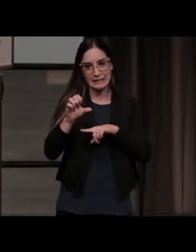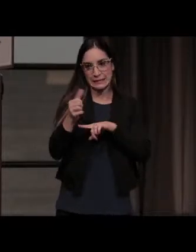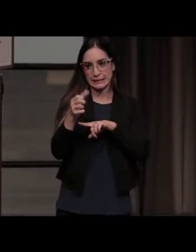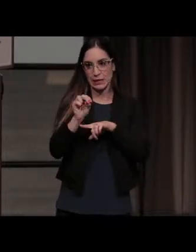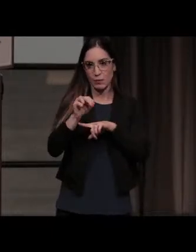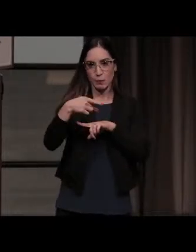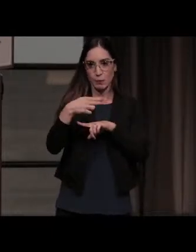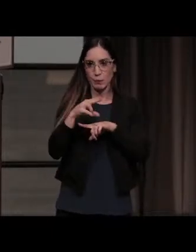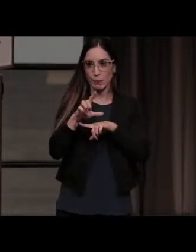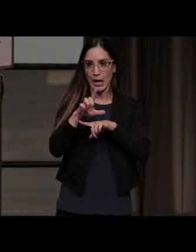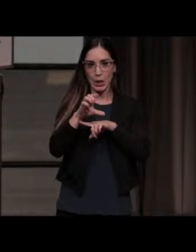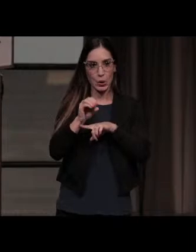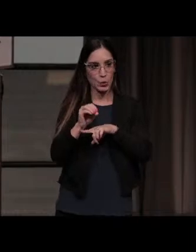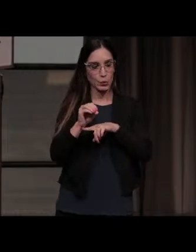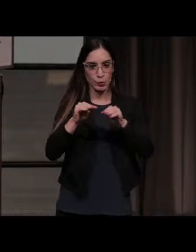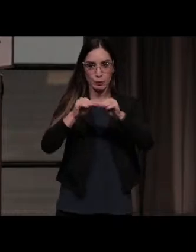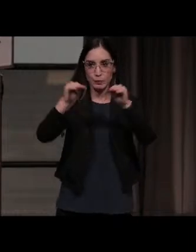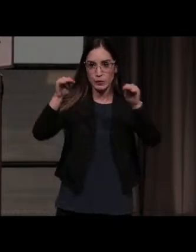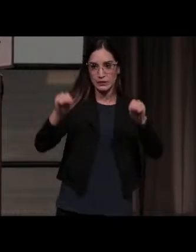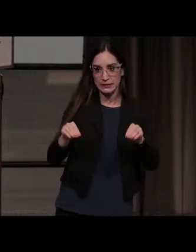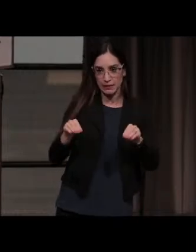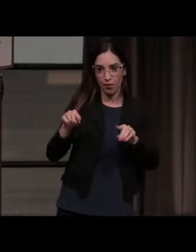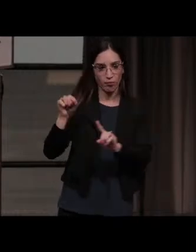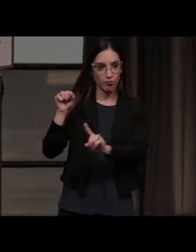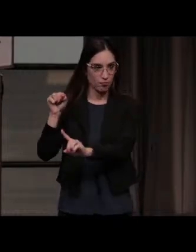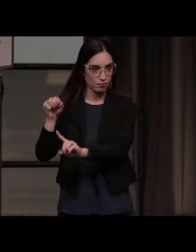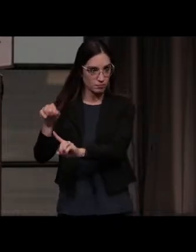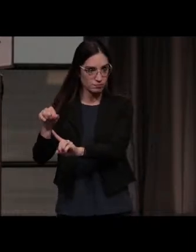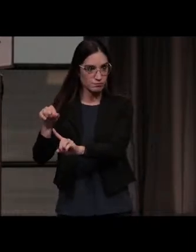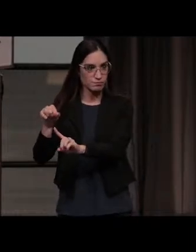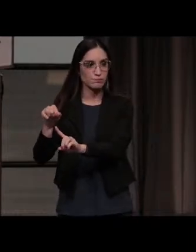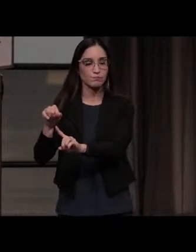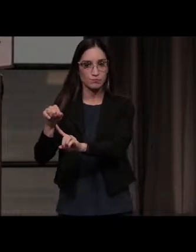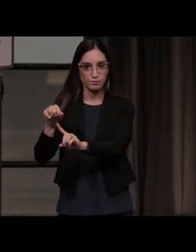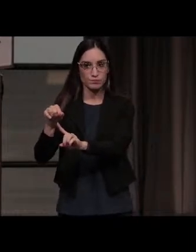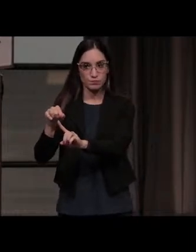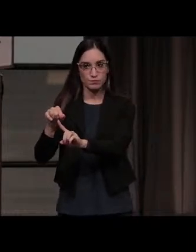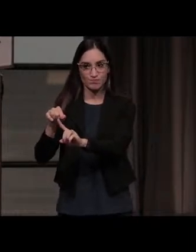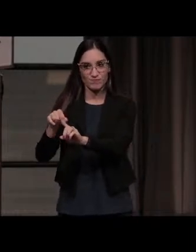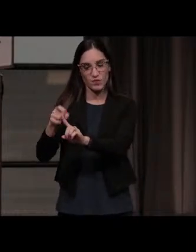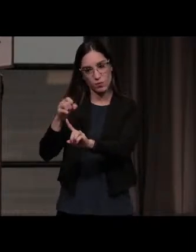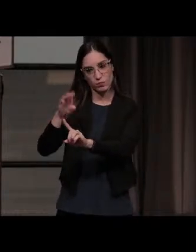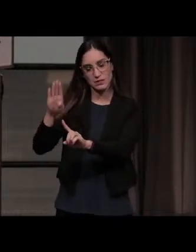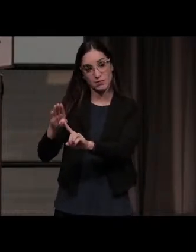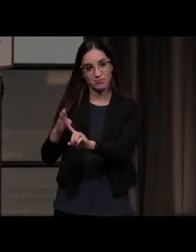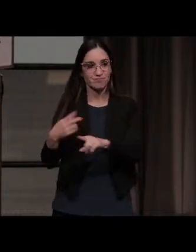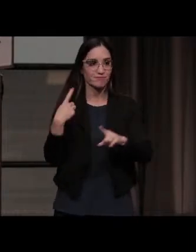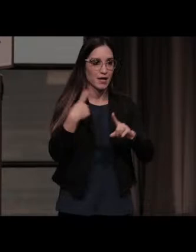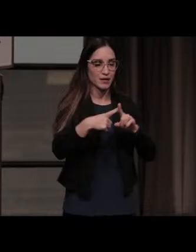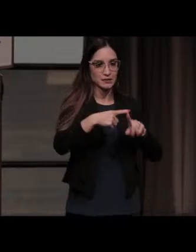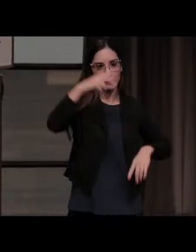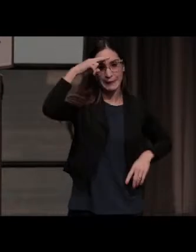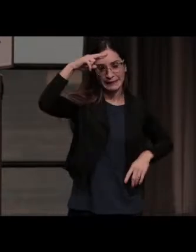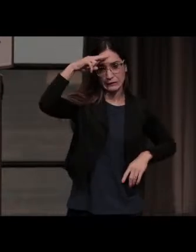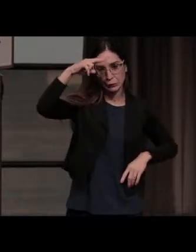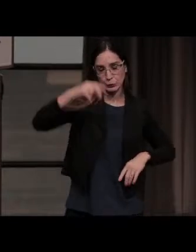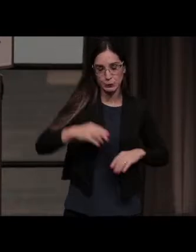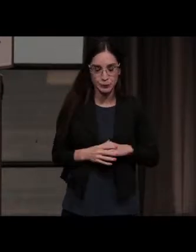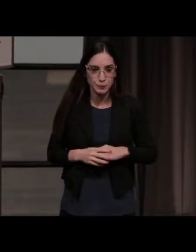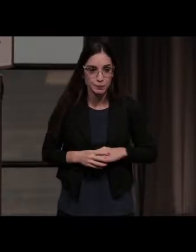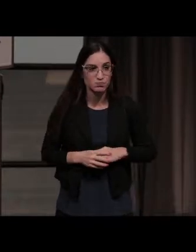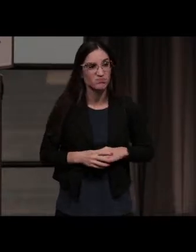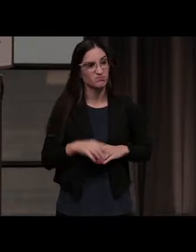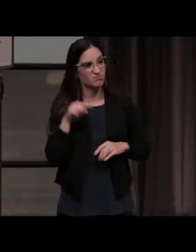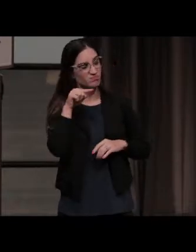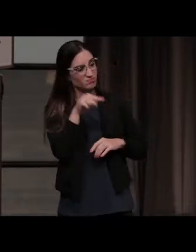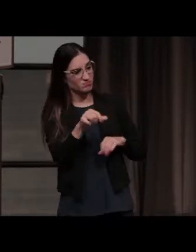Museo, Museo Experimental El Eco, and that's in Mexico City. Also, he's shown work at